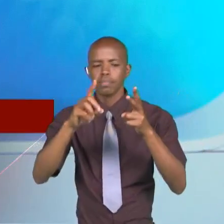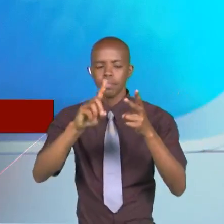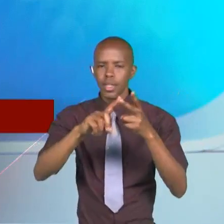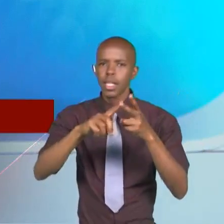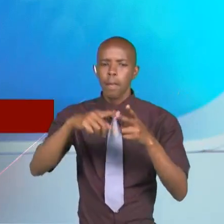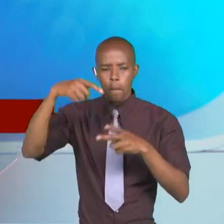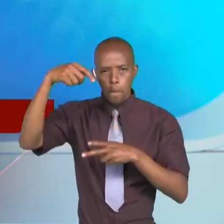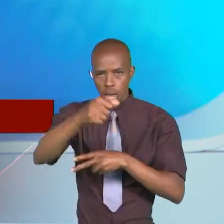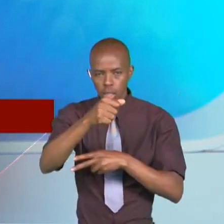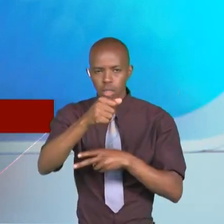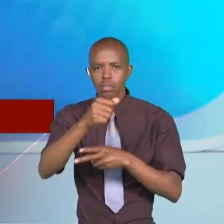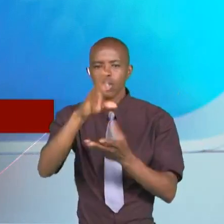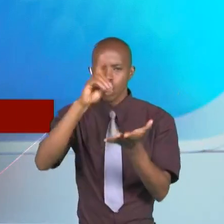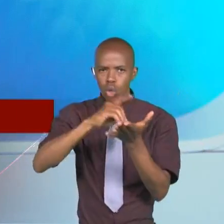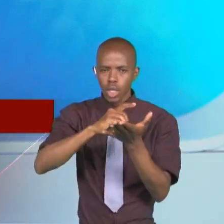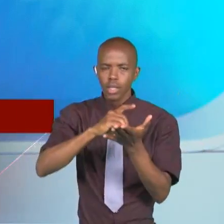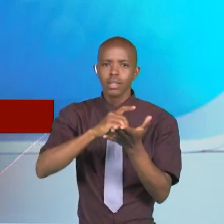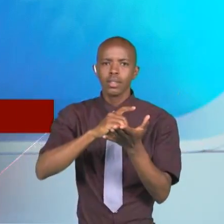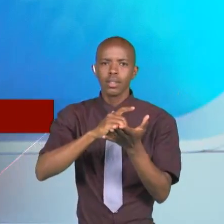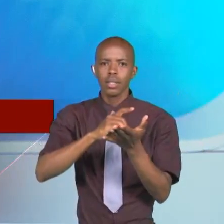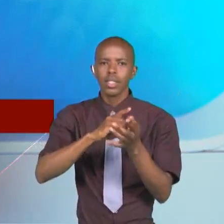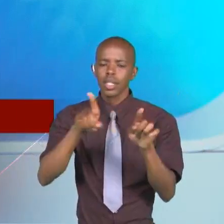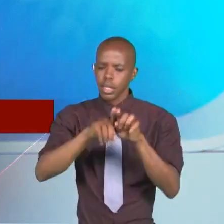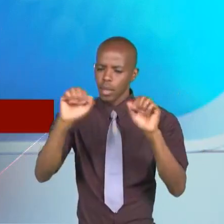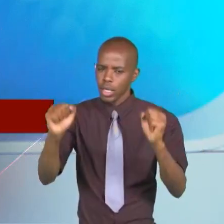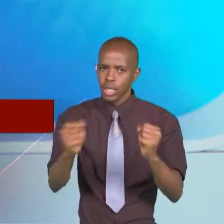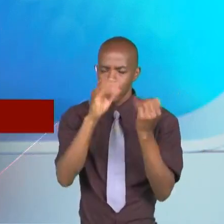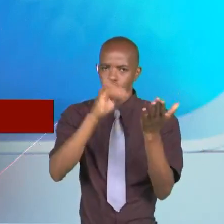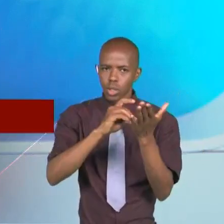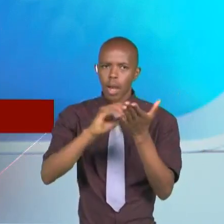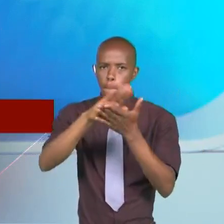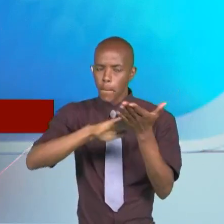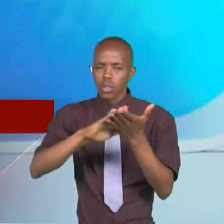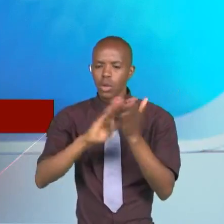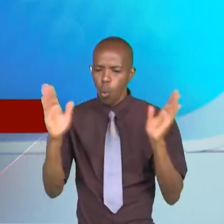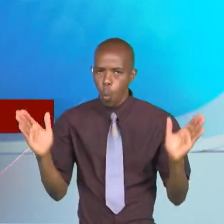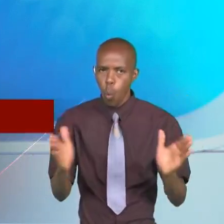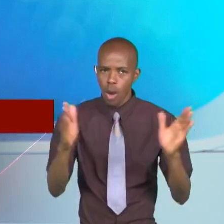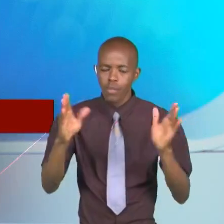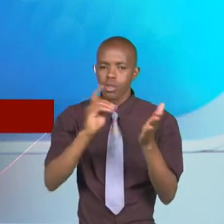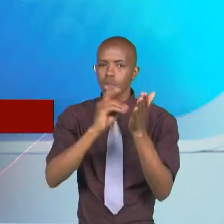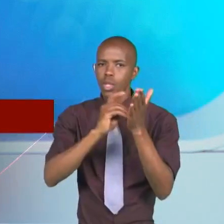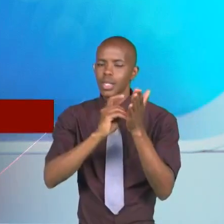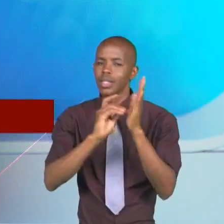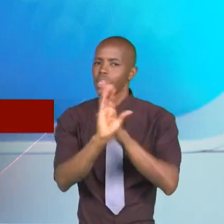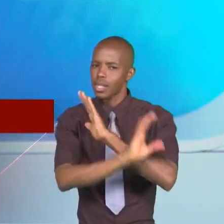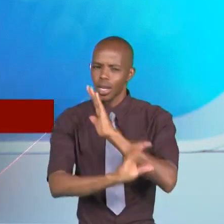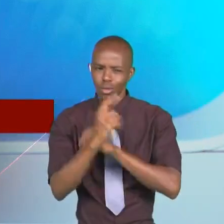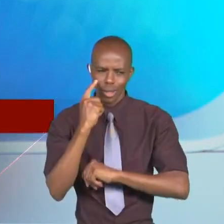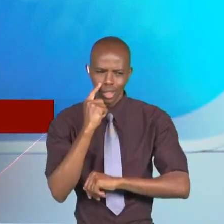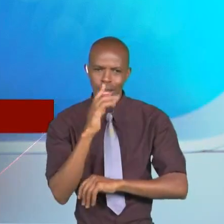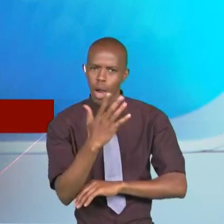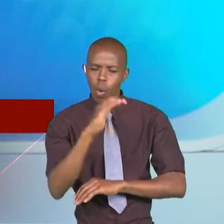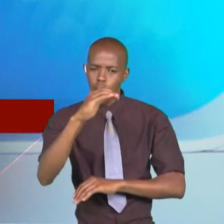payment of doctors and remuneration of doctors and safety of doctors and basically the welfare of doctors across the country. And one looks at how